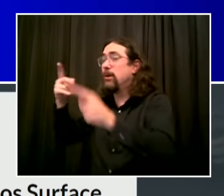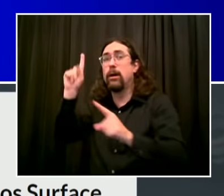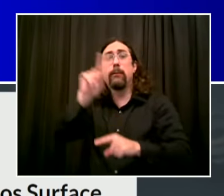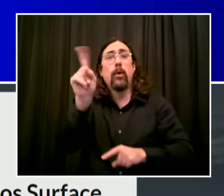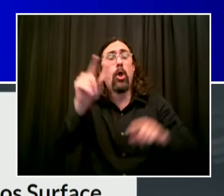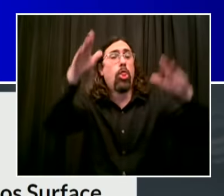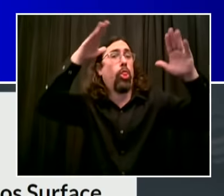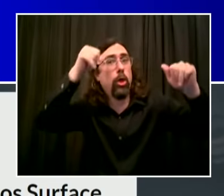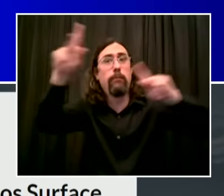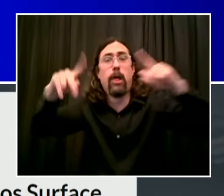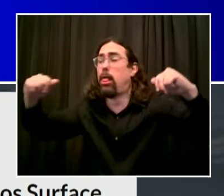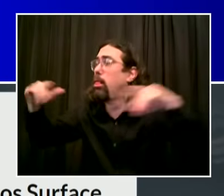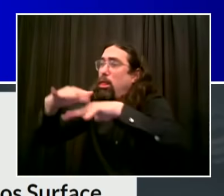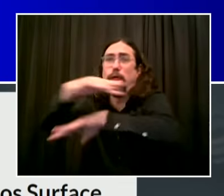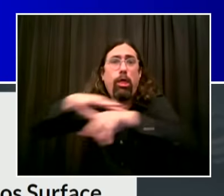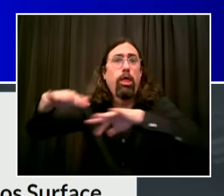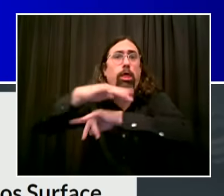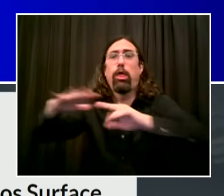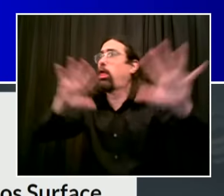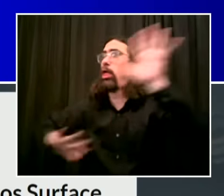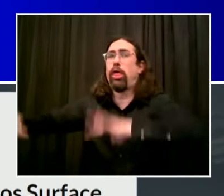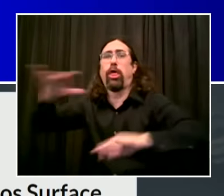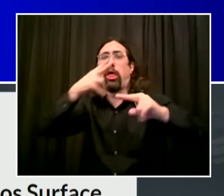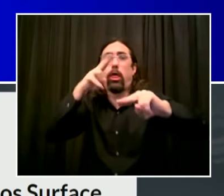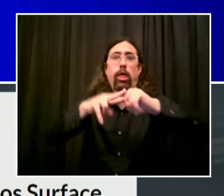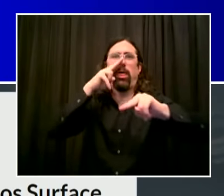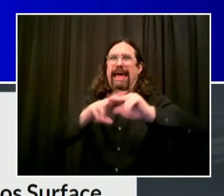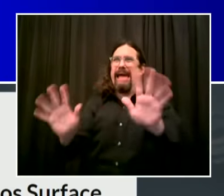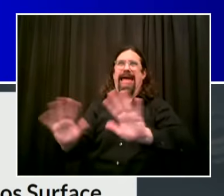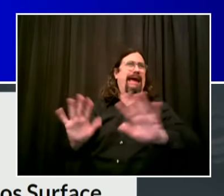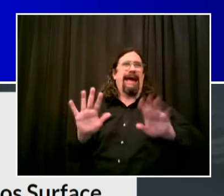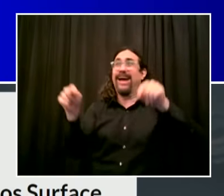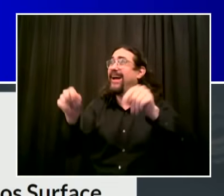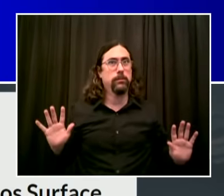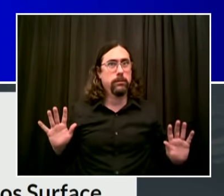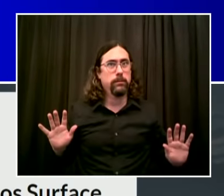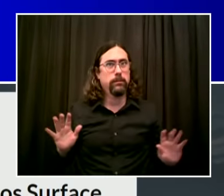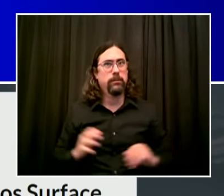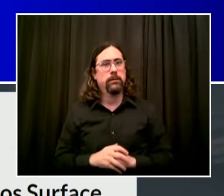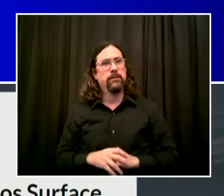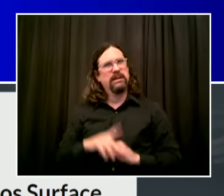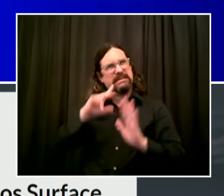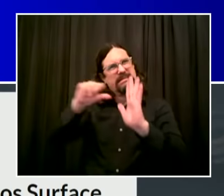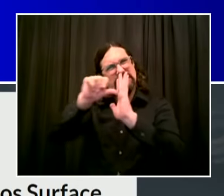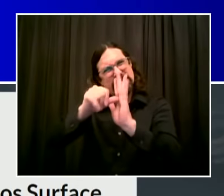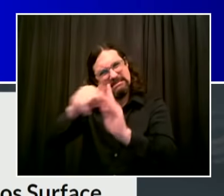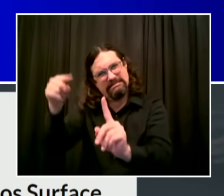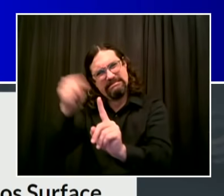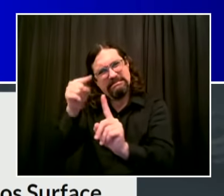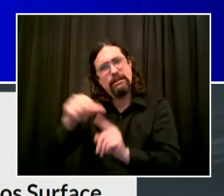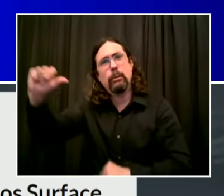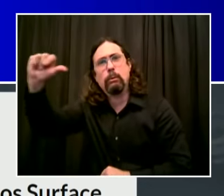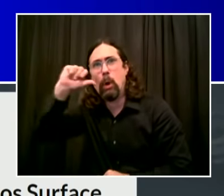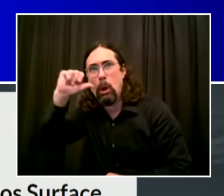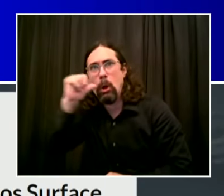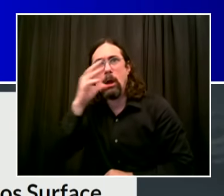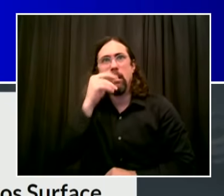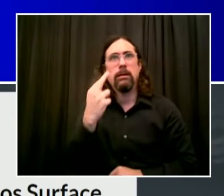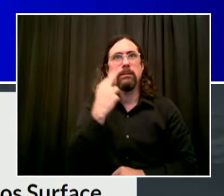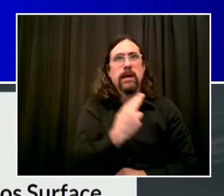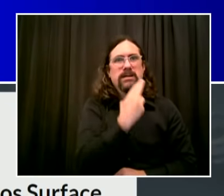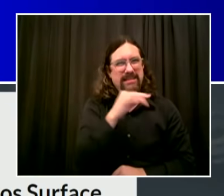you. Face coverings, social distancing, work. Now, remember, we've got to keep to those